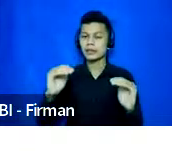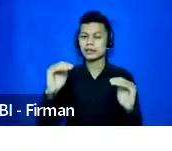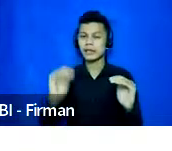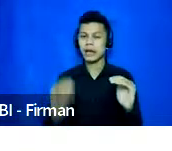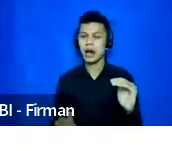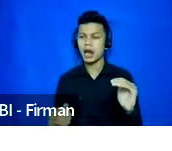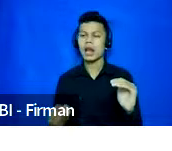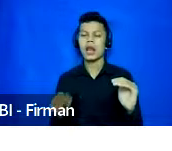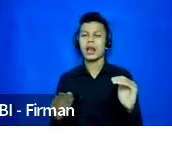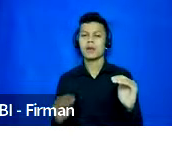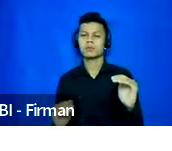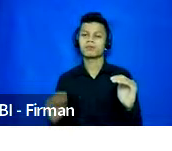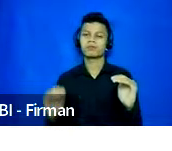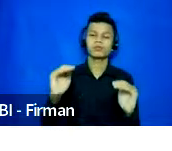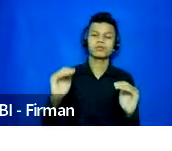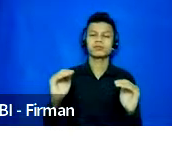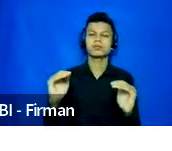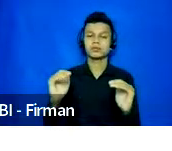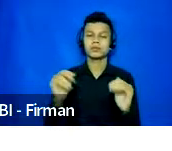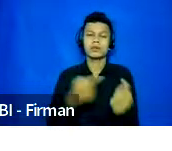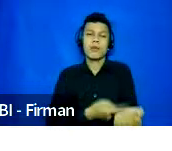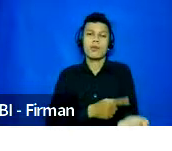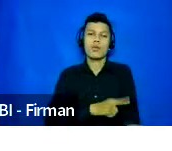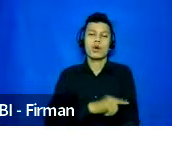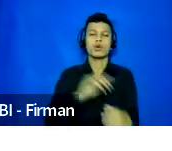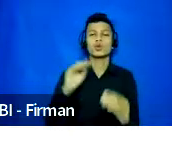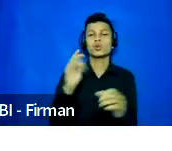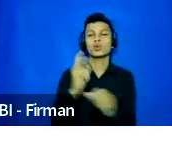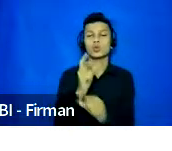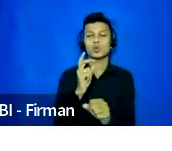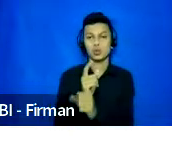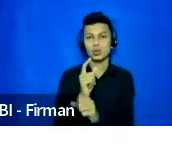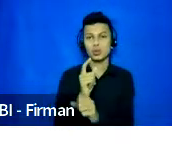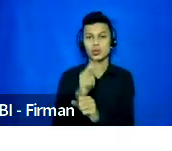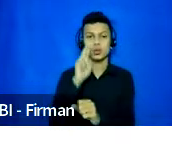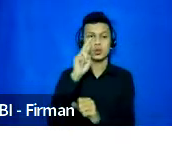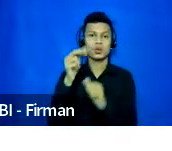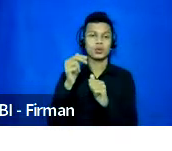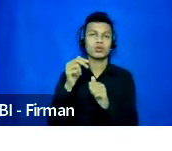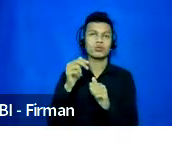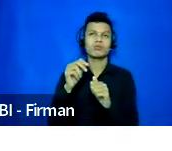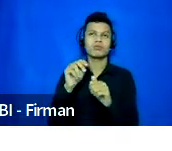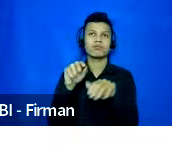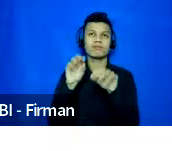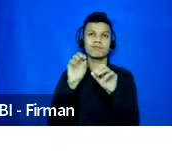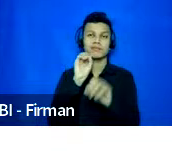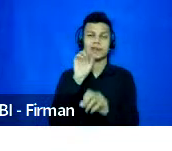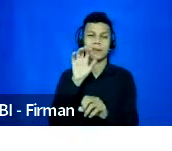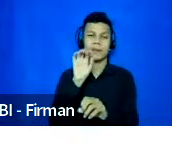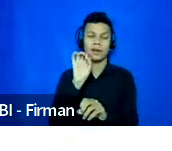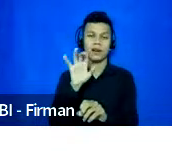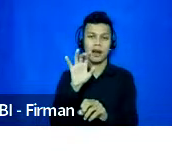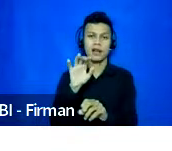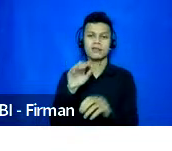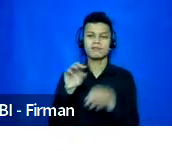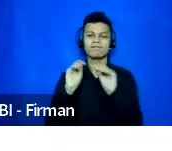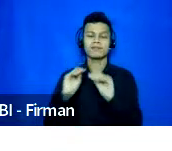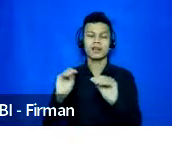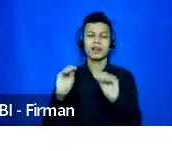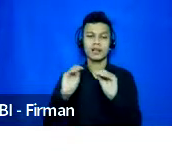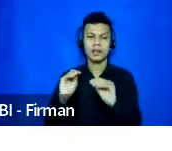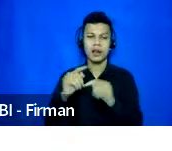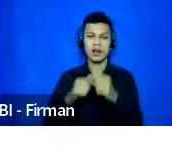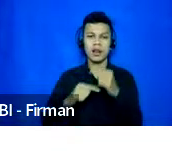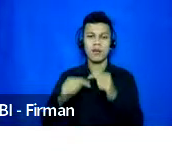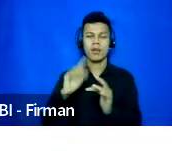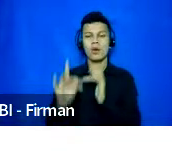skill in delivering the educations online. And therefore, this